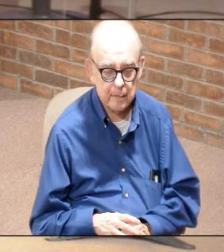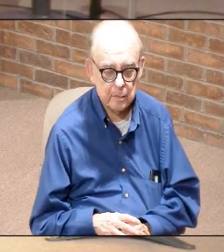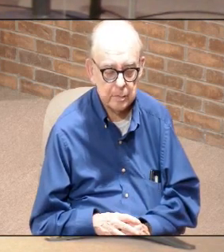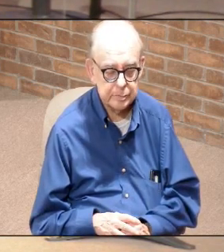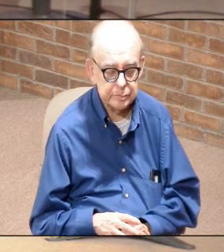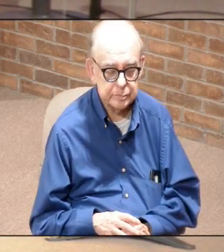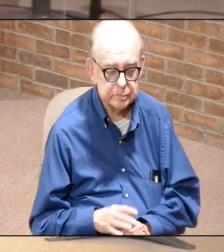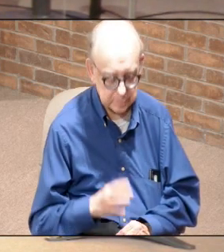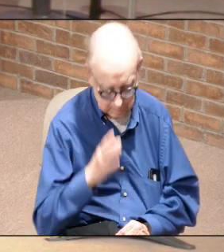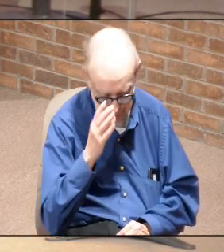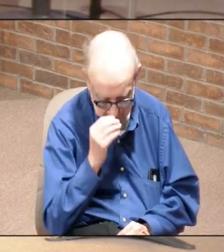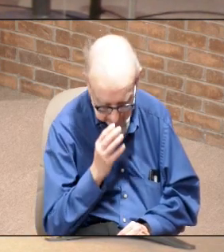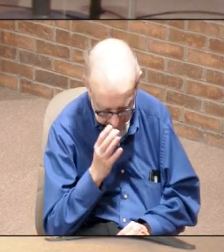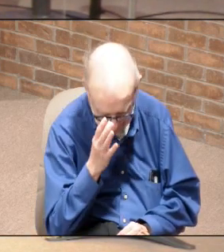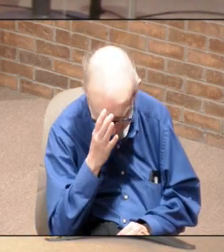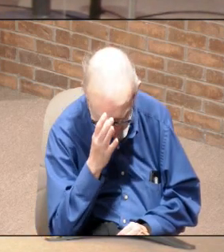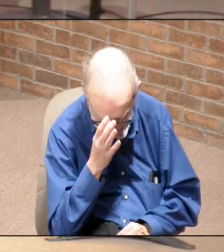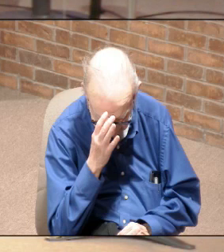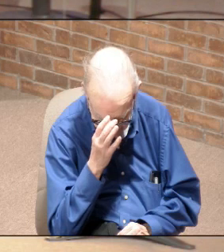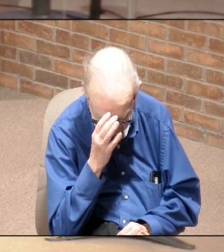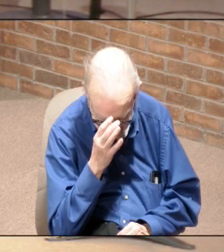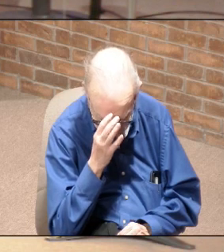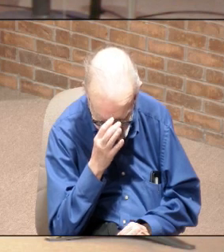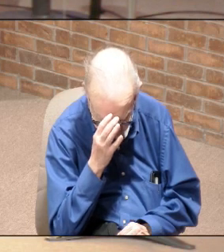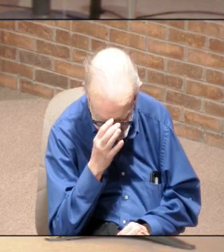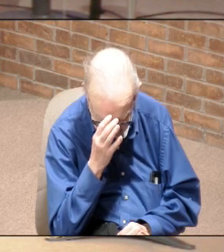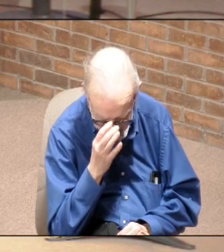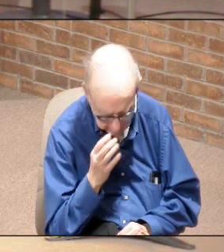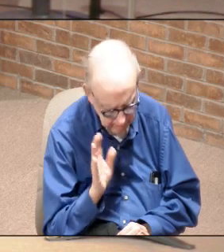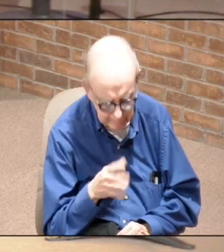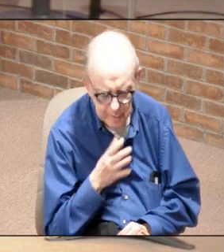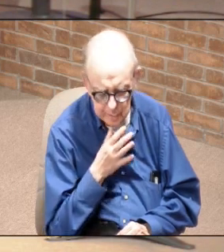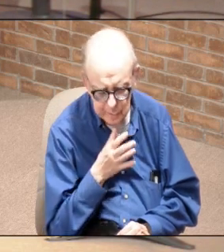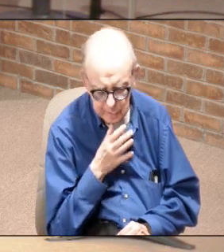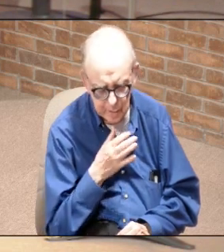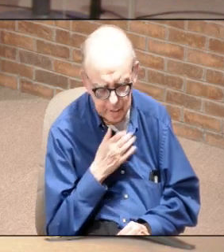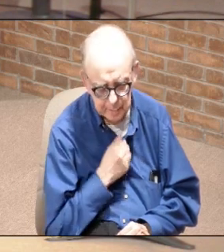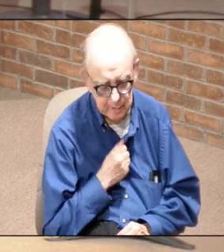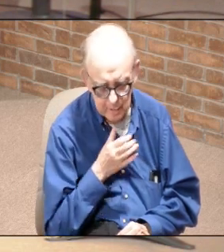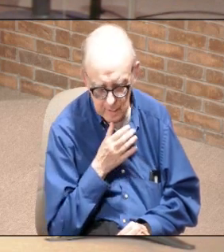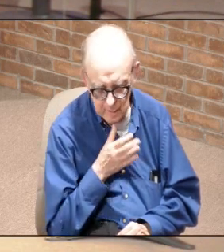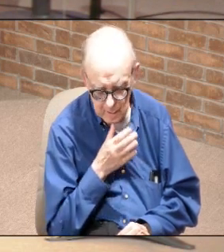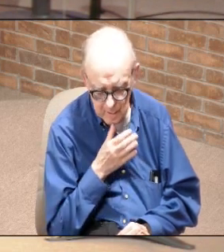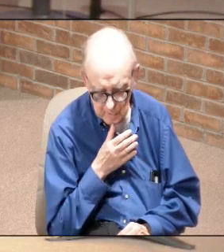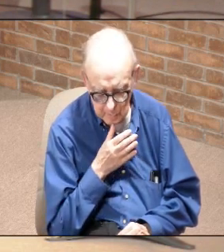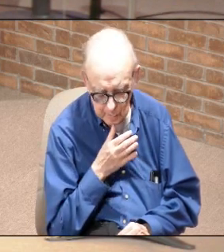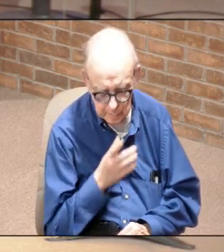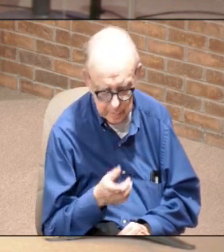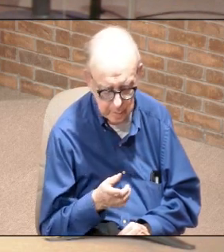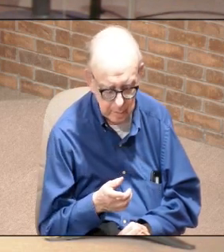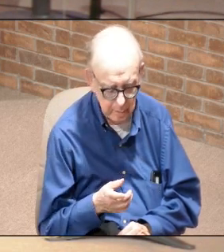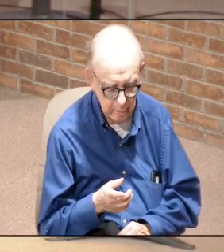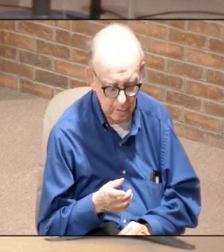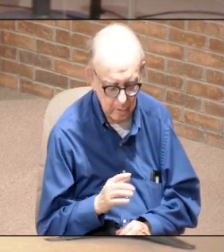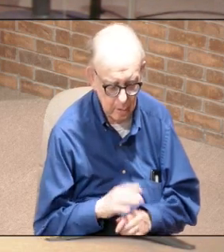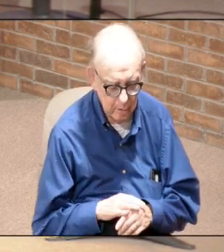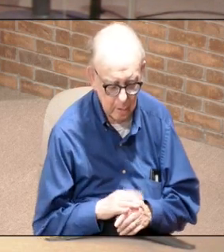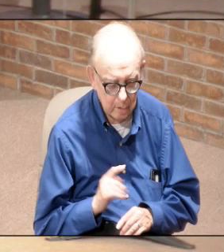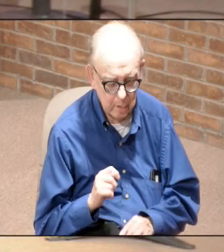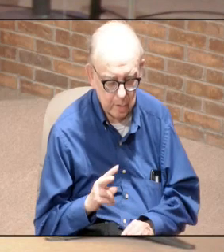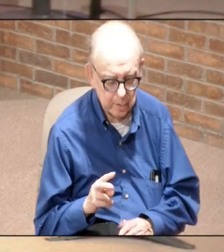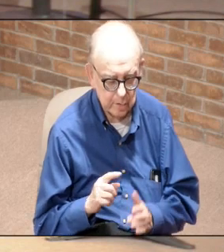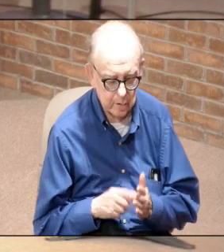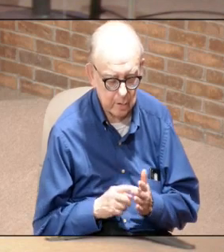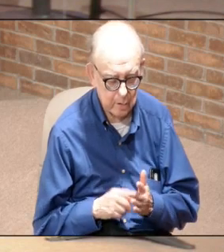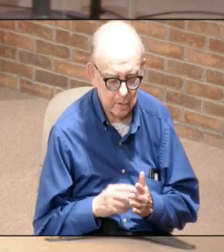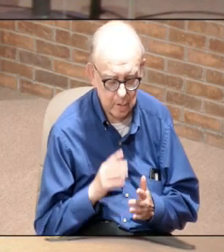His mother, somebody saw it, and they got this. So he was on the TV show,